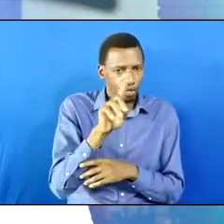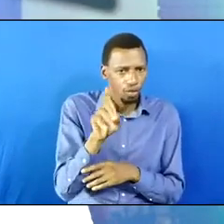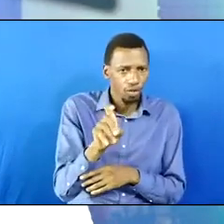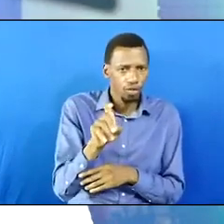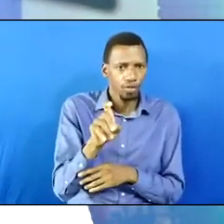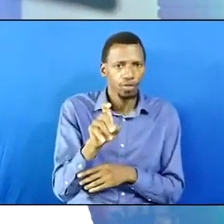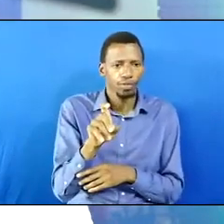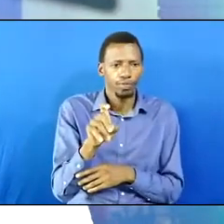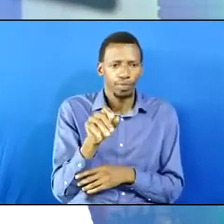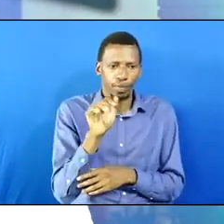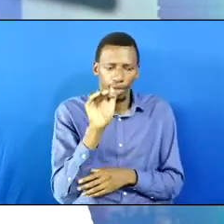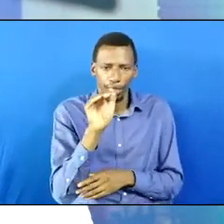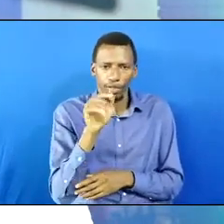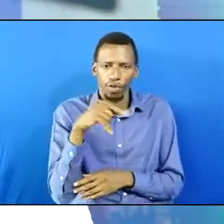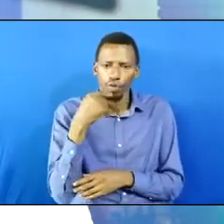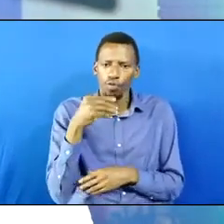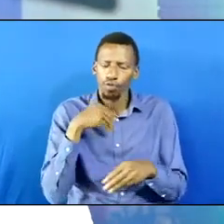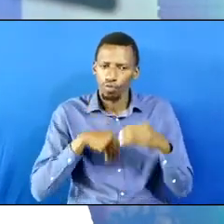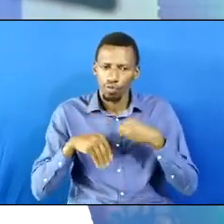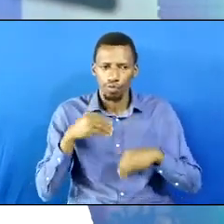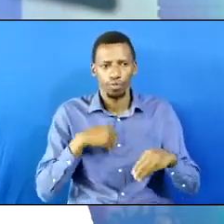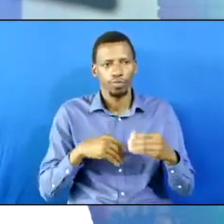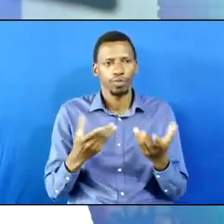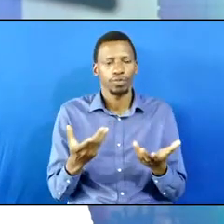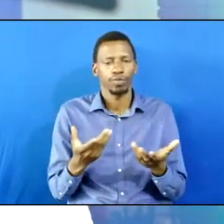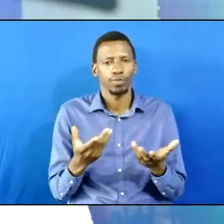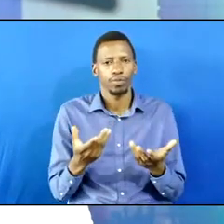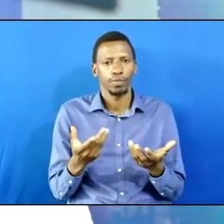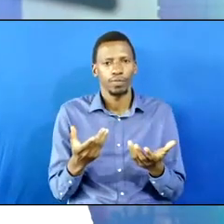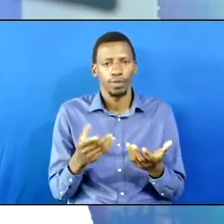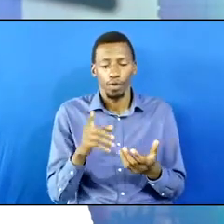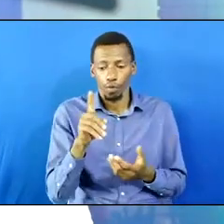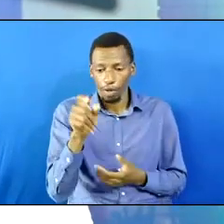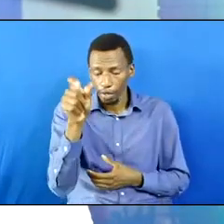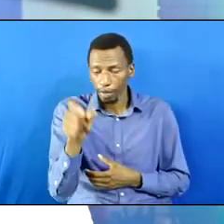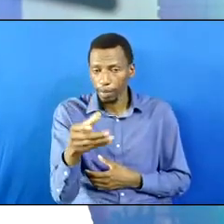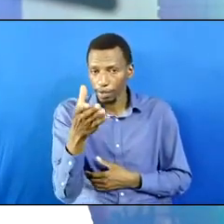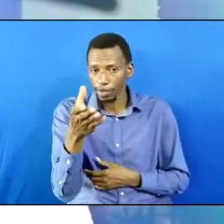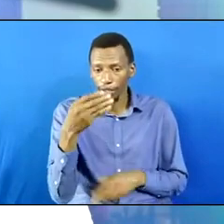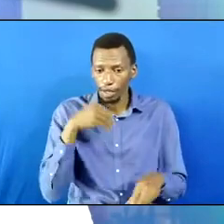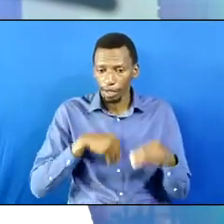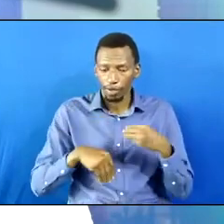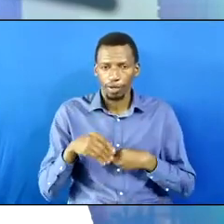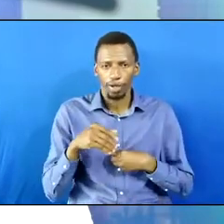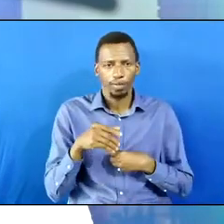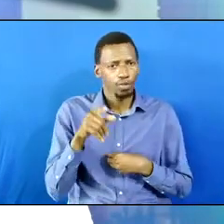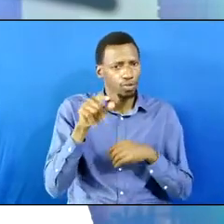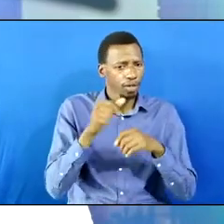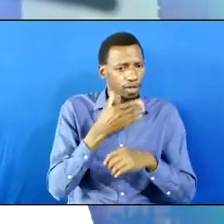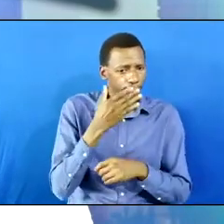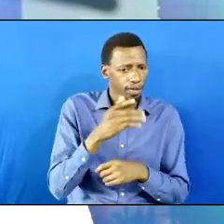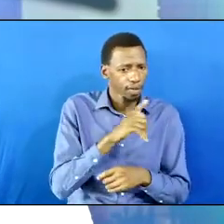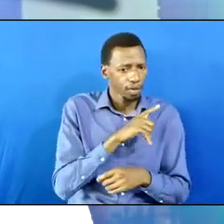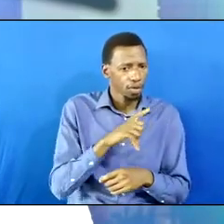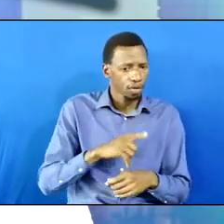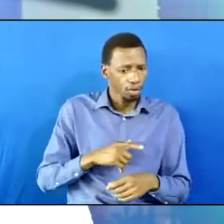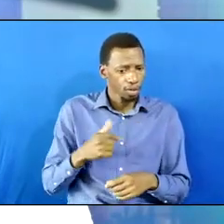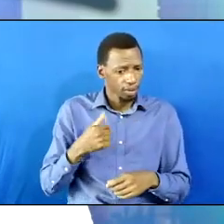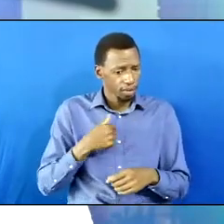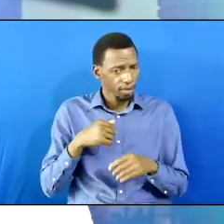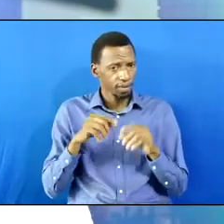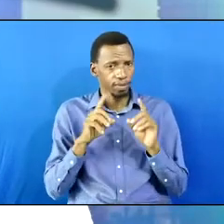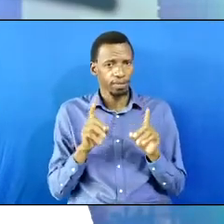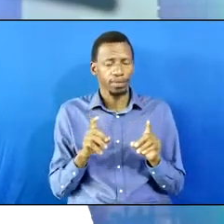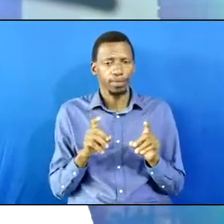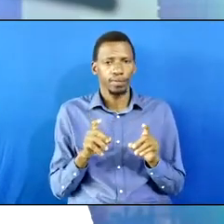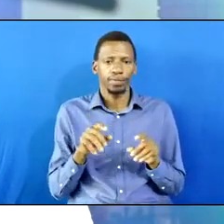who are corrupt, one of you is corrupt, will you say, Lord, is it me? Yes, we